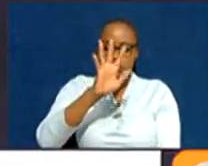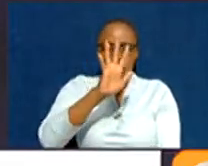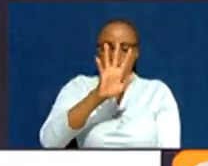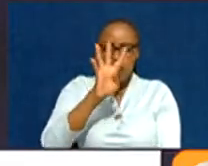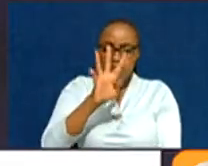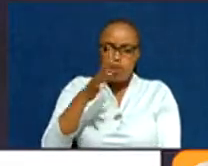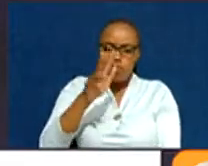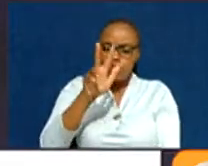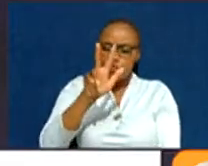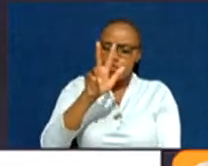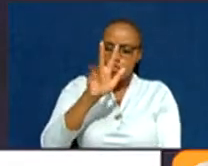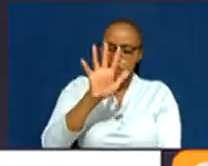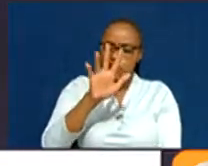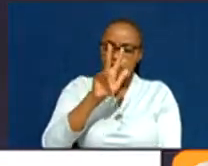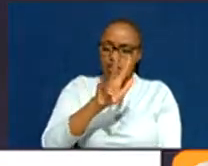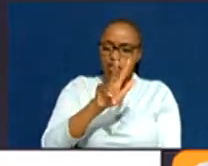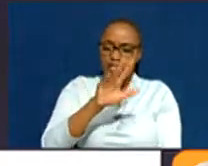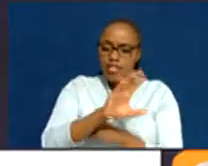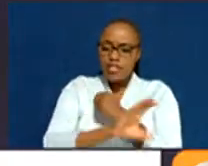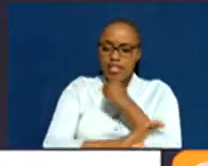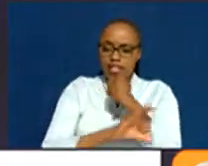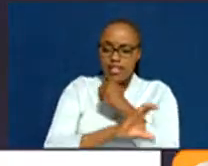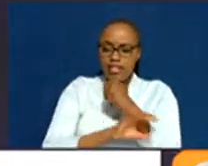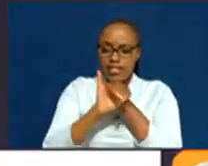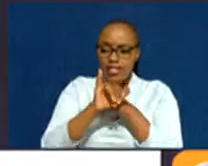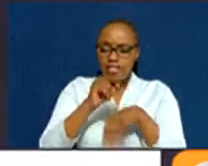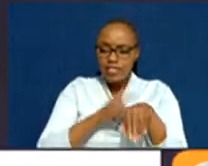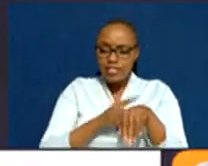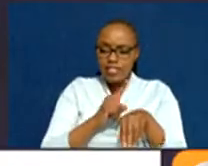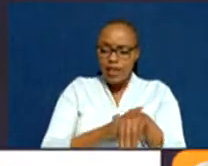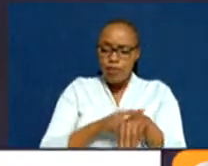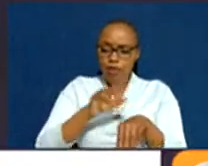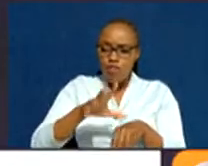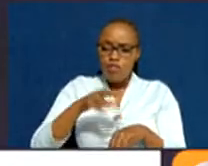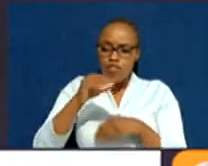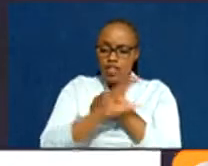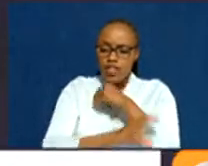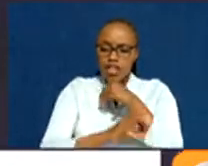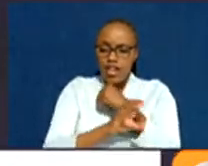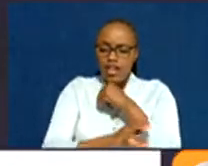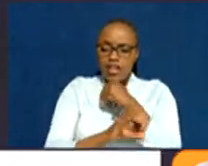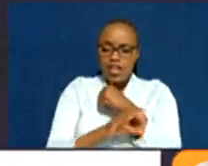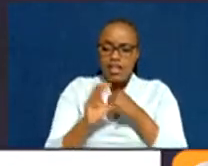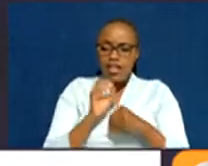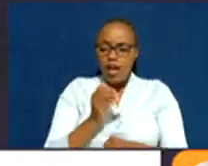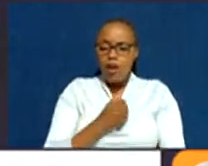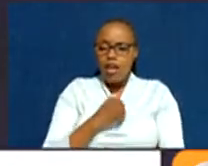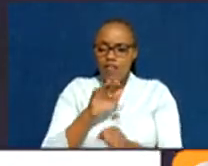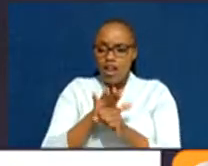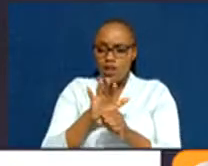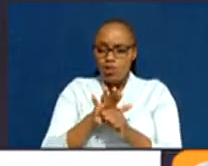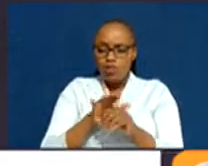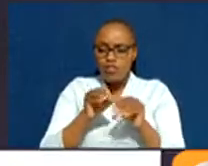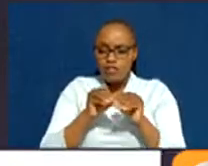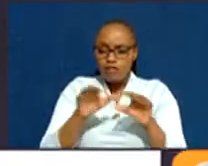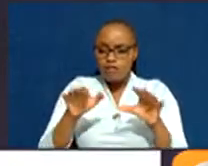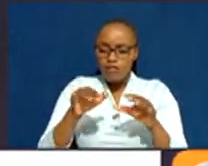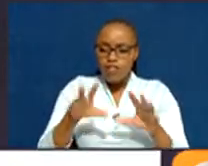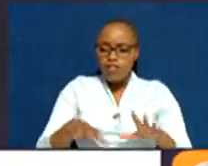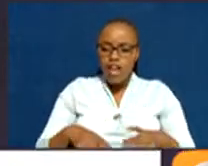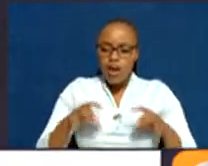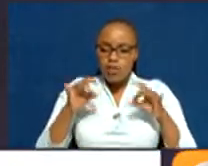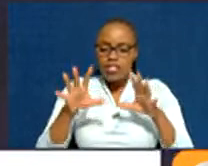countries. And indeed, as currently as we stand, there are countries like, one, Australia,